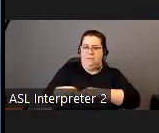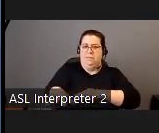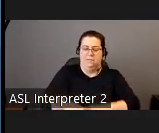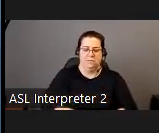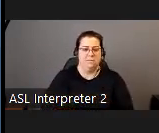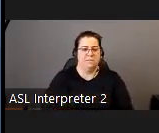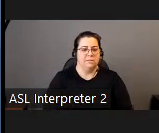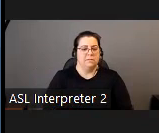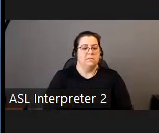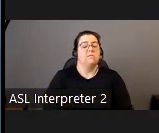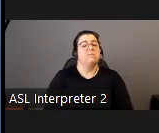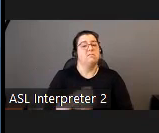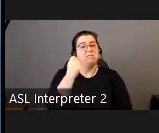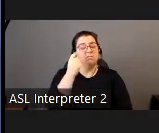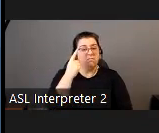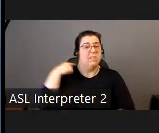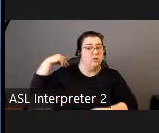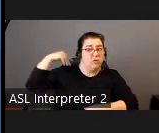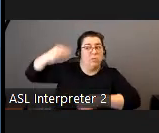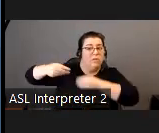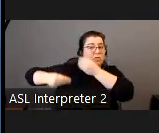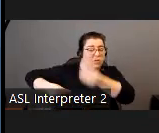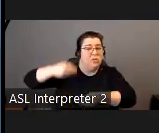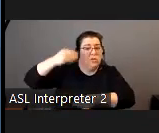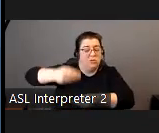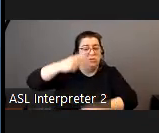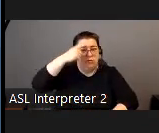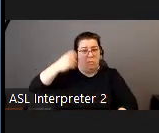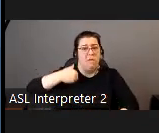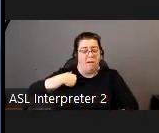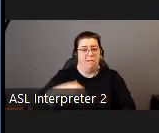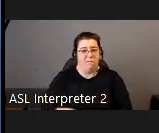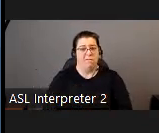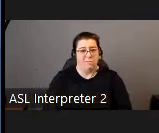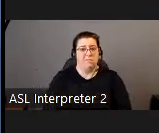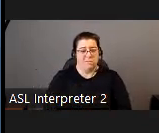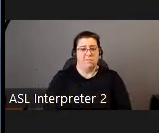the impacts. And this is a cascade that cuts across sectors. Like,